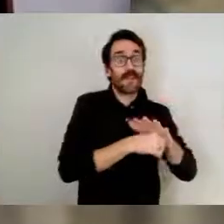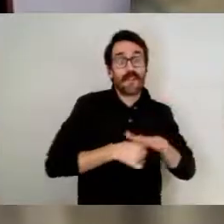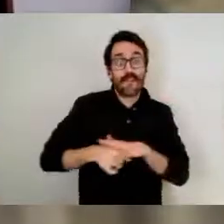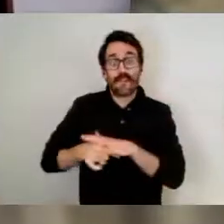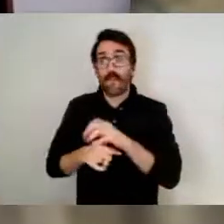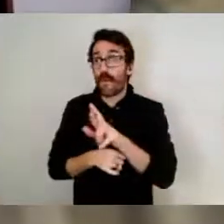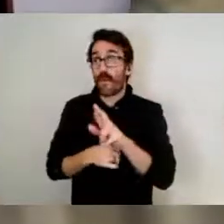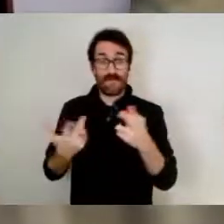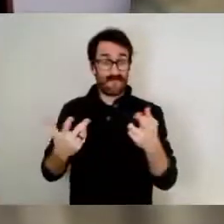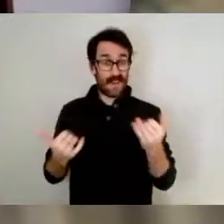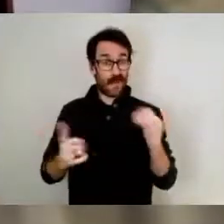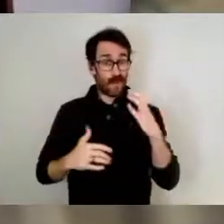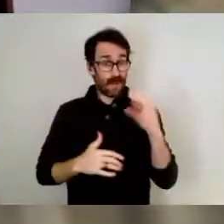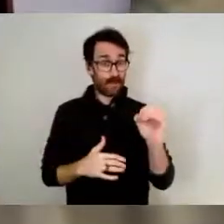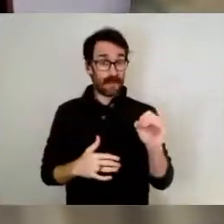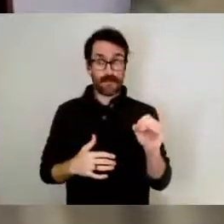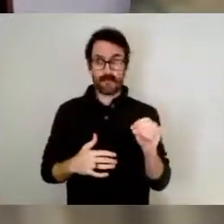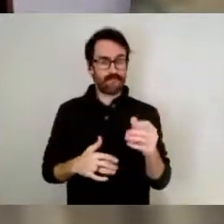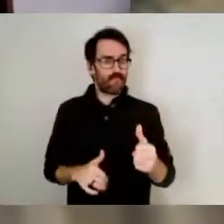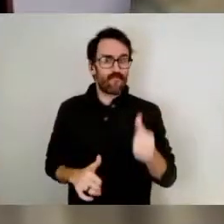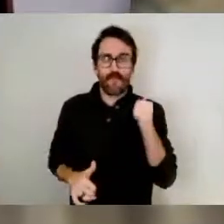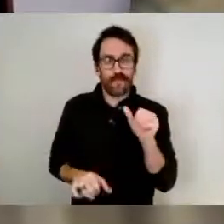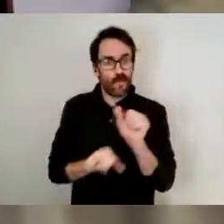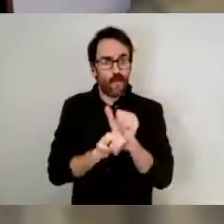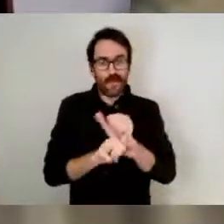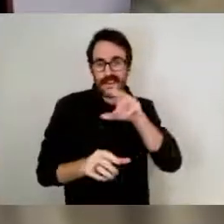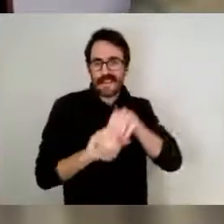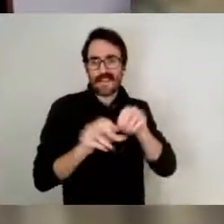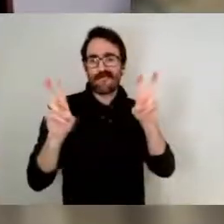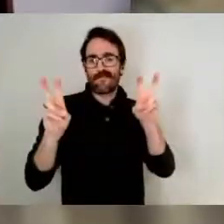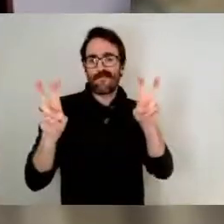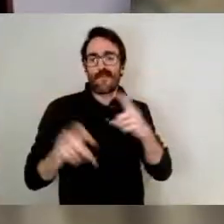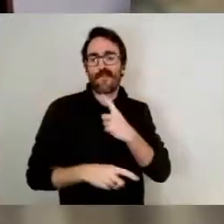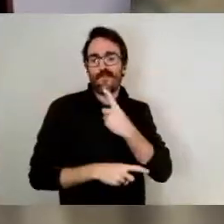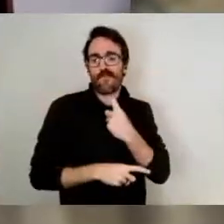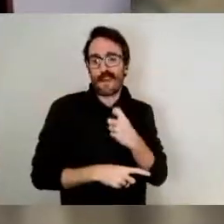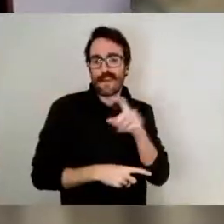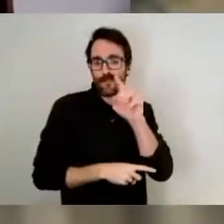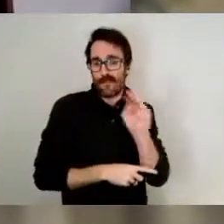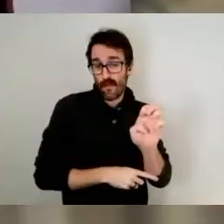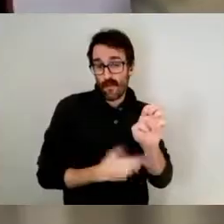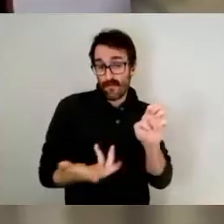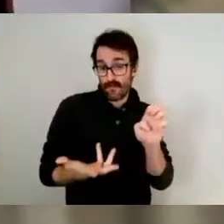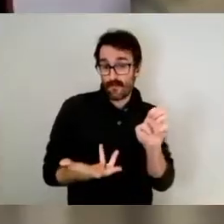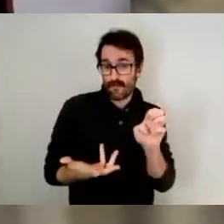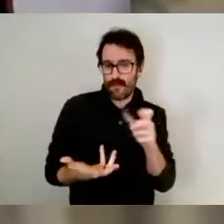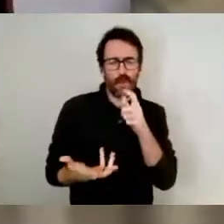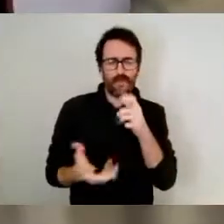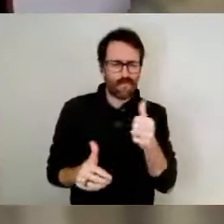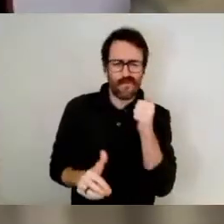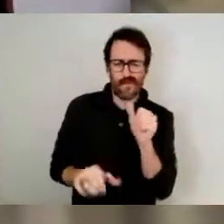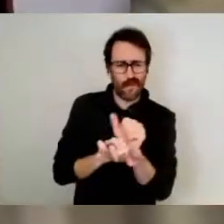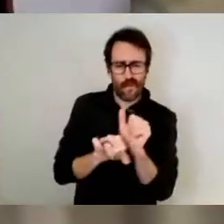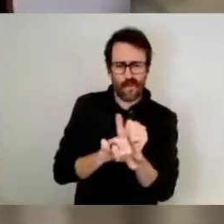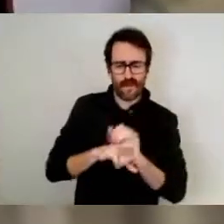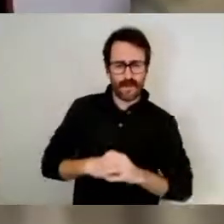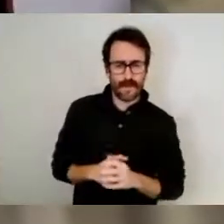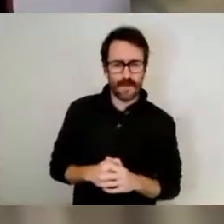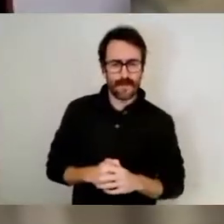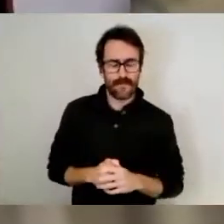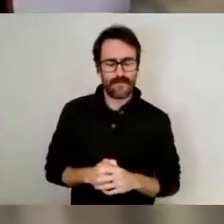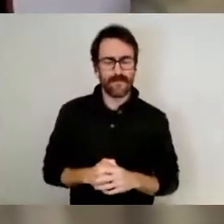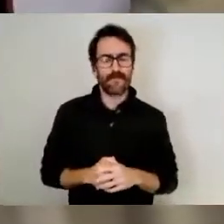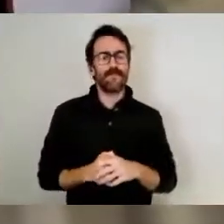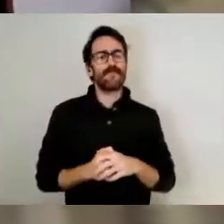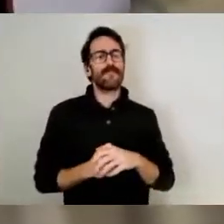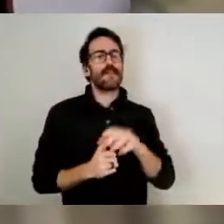road sites. So those resources will be applied to maintaining our current operations and expanding them to